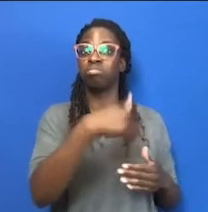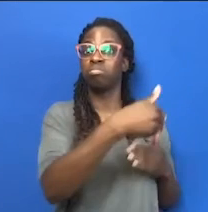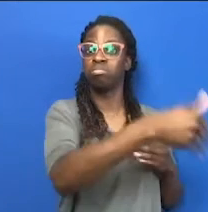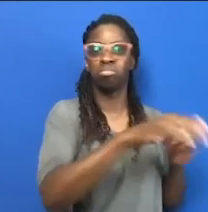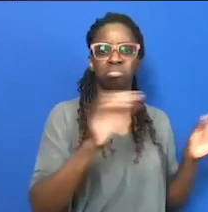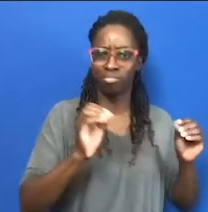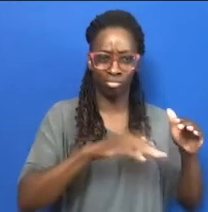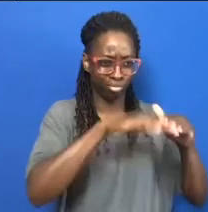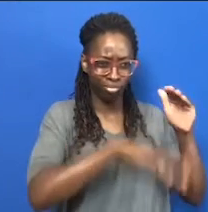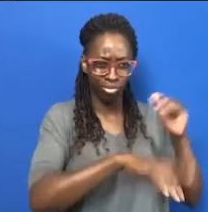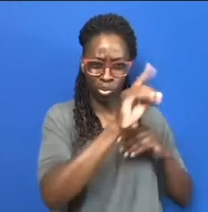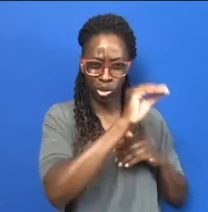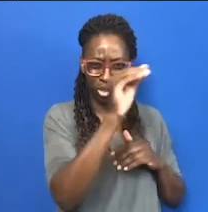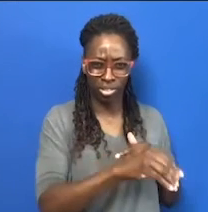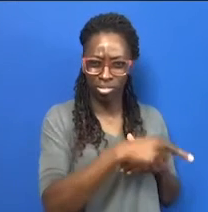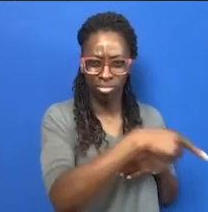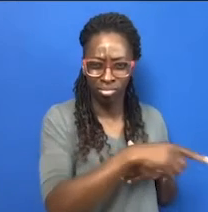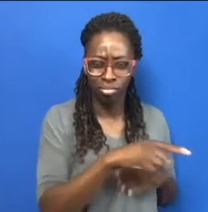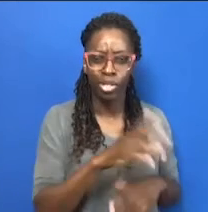toddlers.